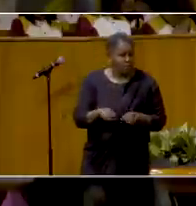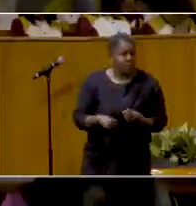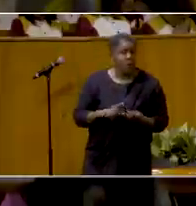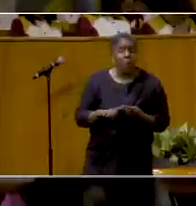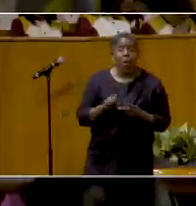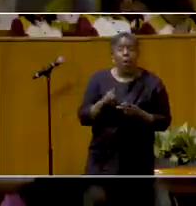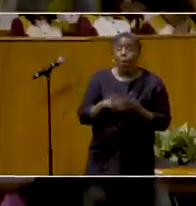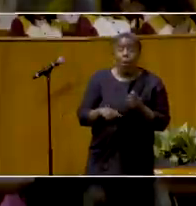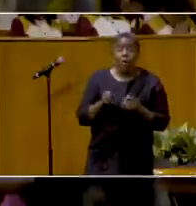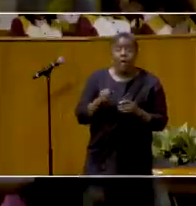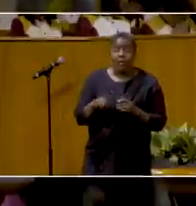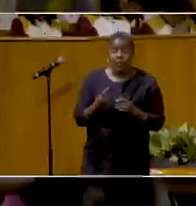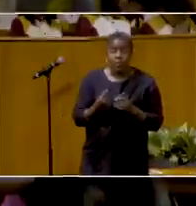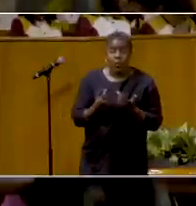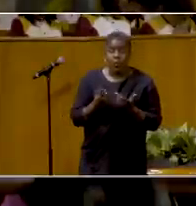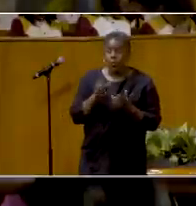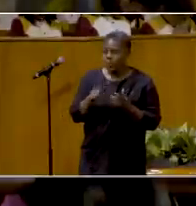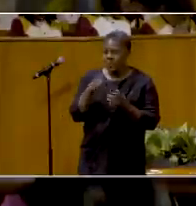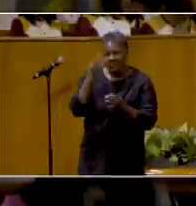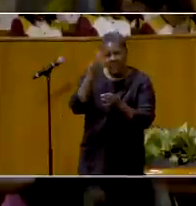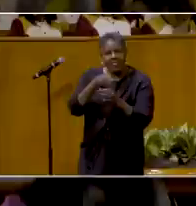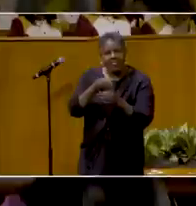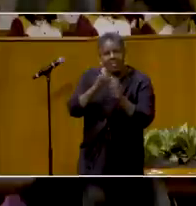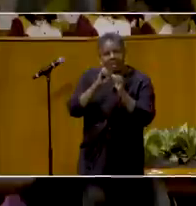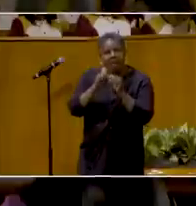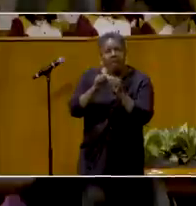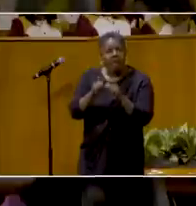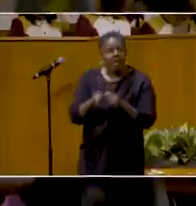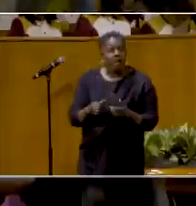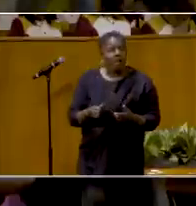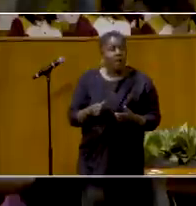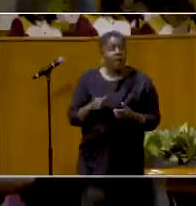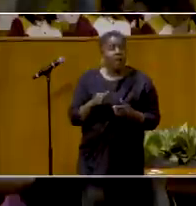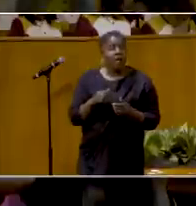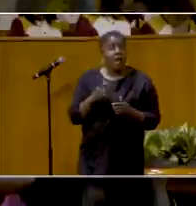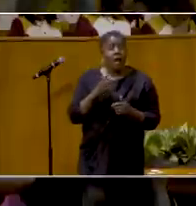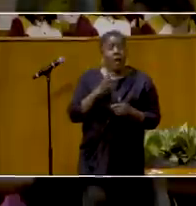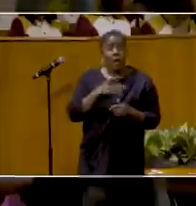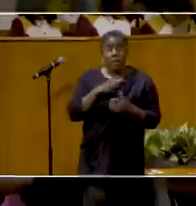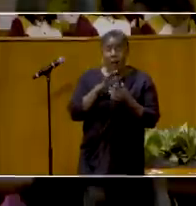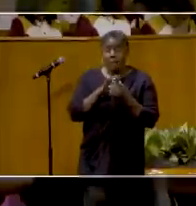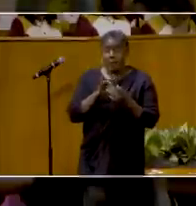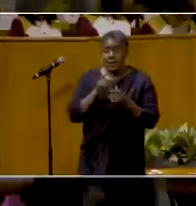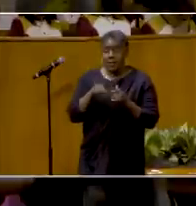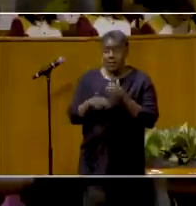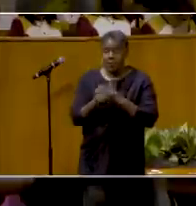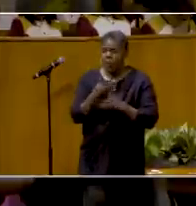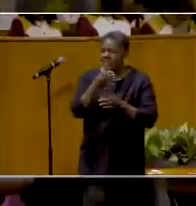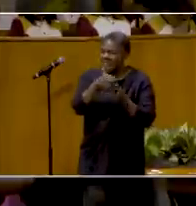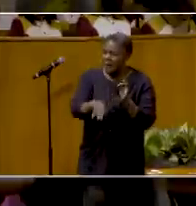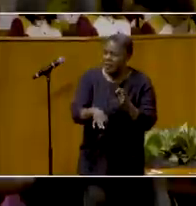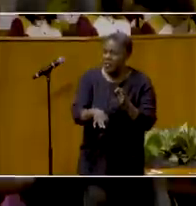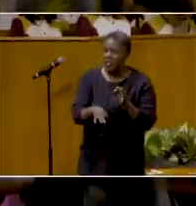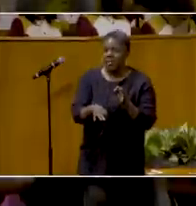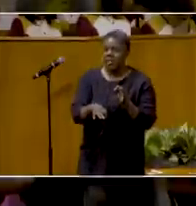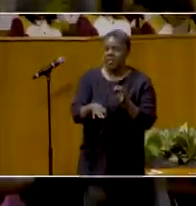All you got to have is faith. So my message is simple this morning as we close. Don't give up on